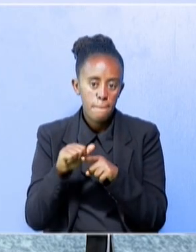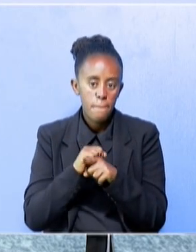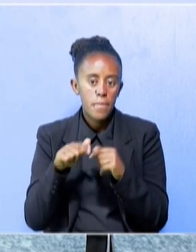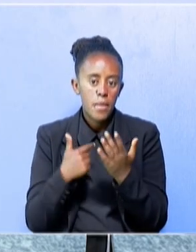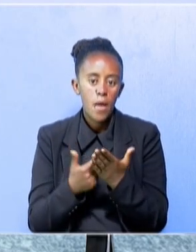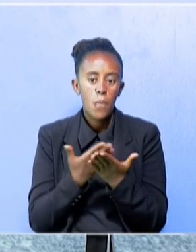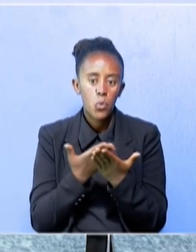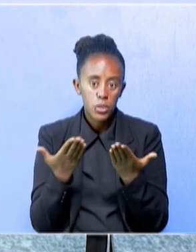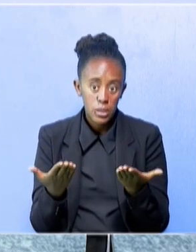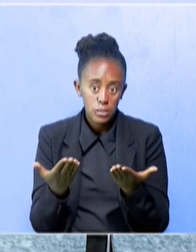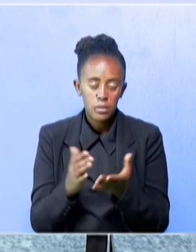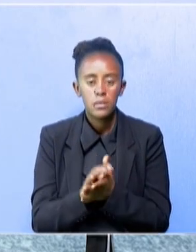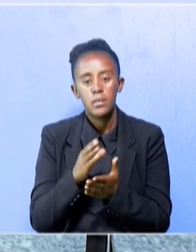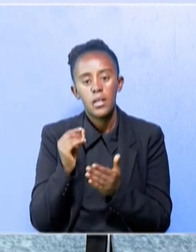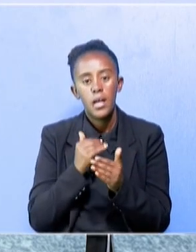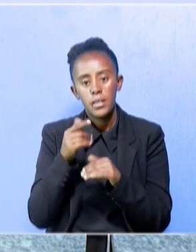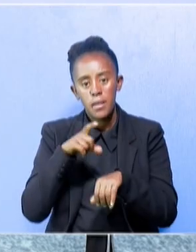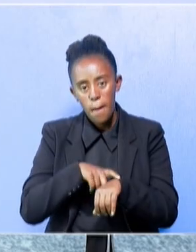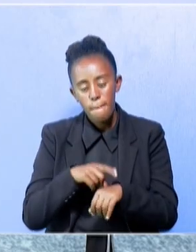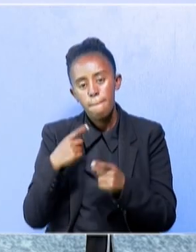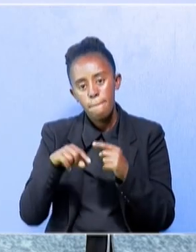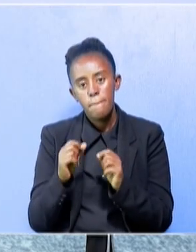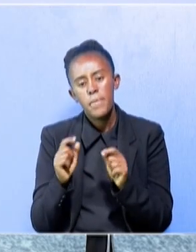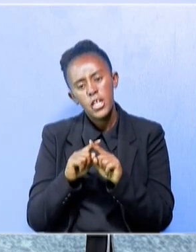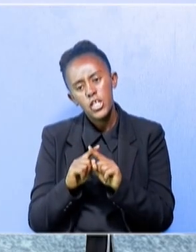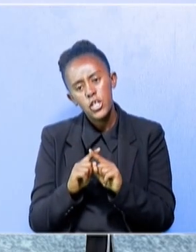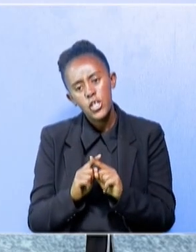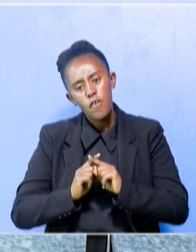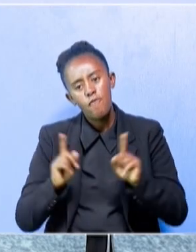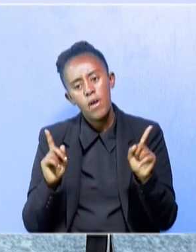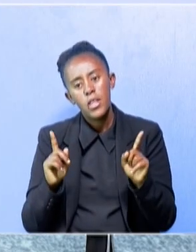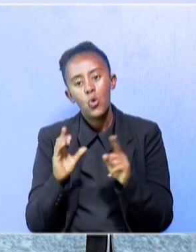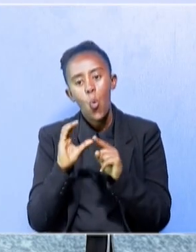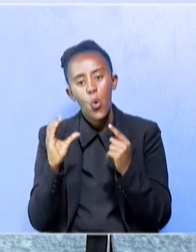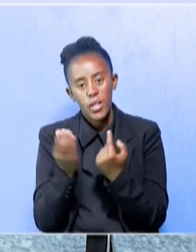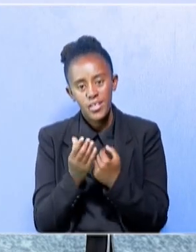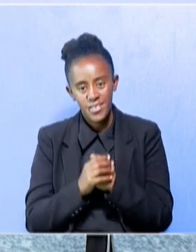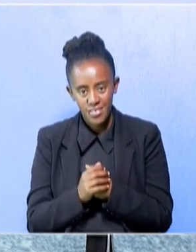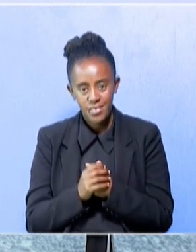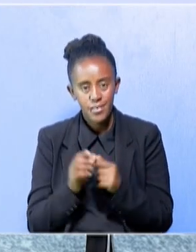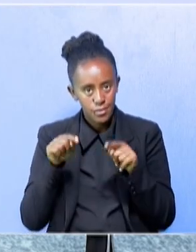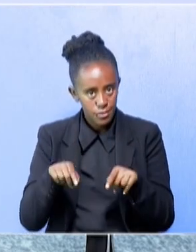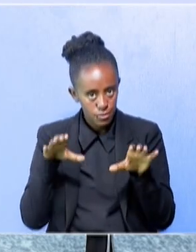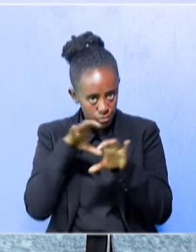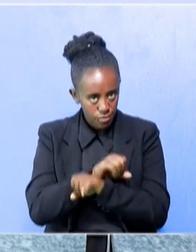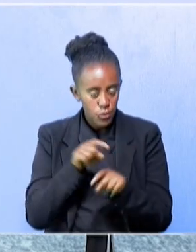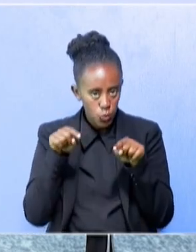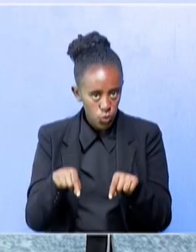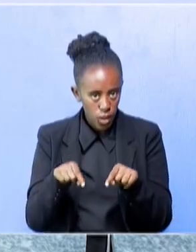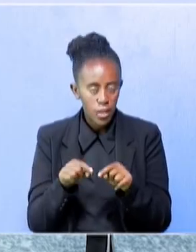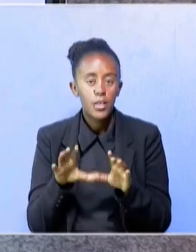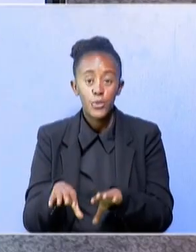these things and in the next time, and then come to with different contexts. That's all we have for today,